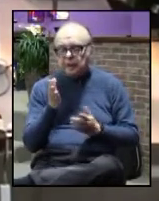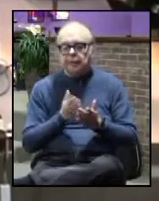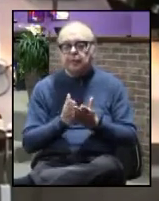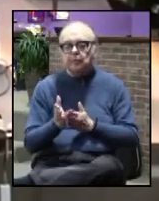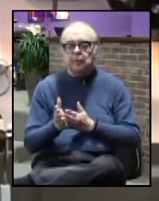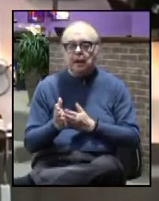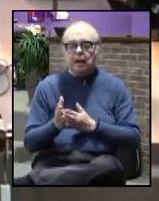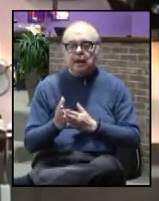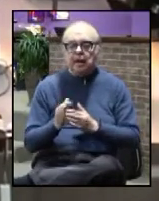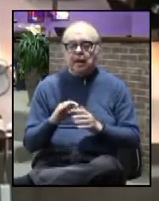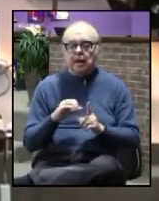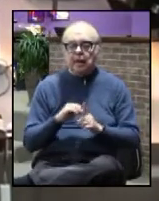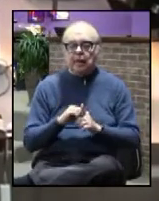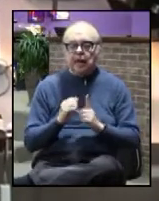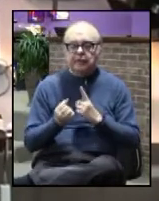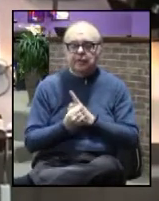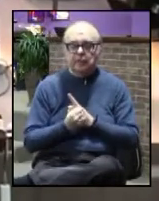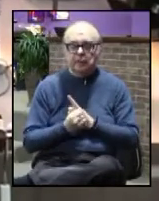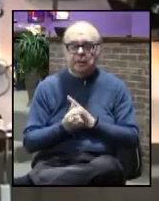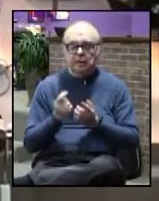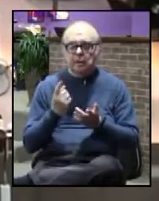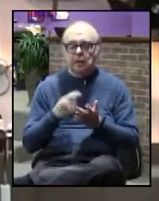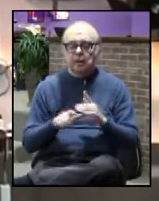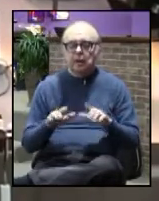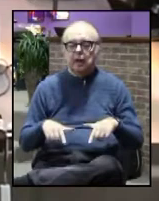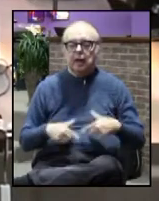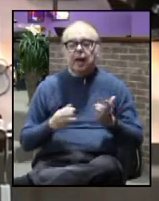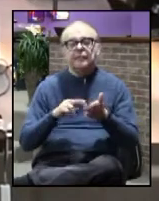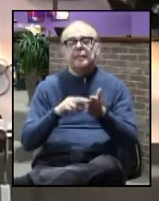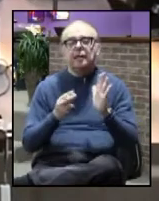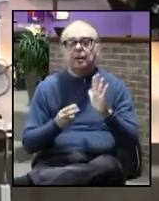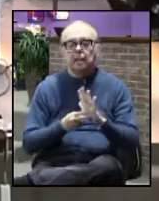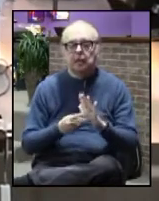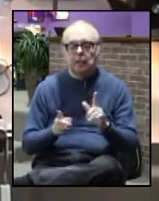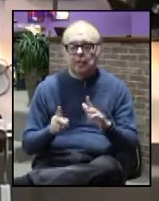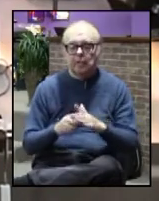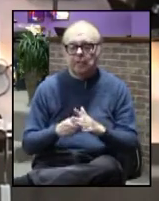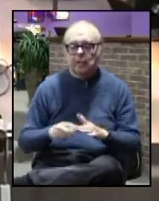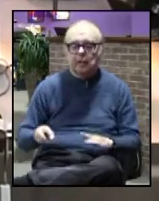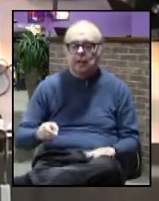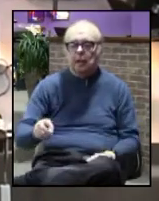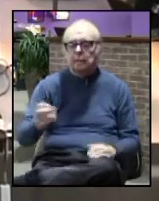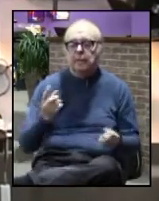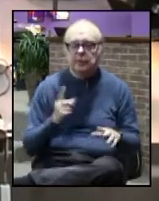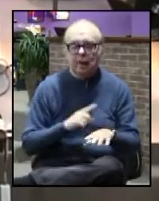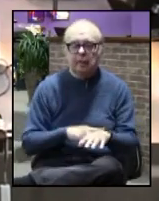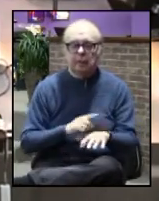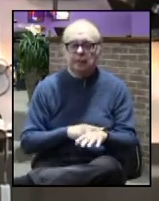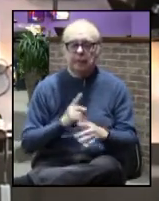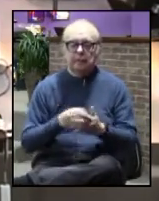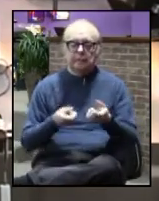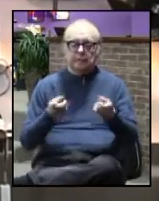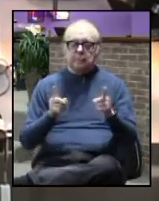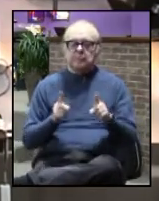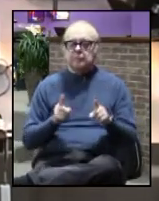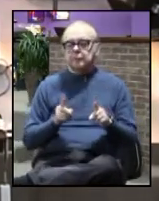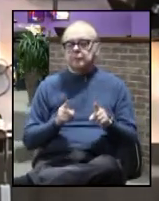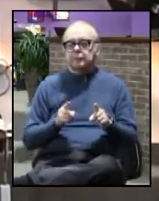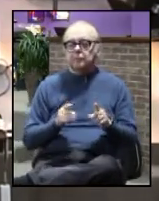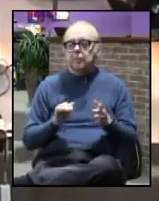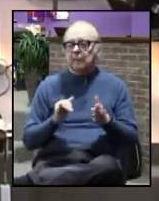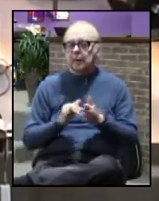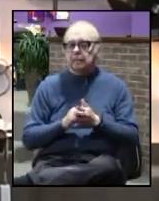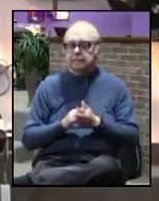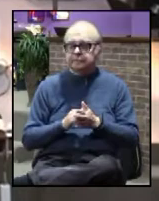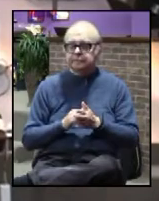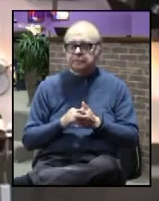thing. And that's what life is as we begin to drift. And a lot of times what's happening, though, is